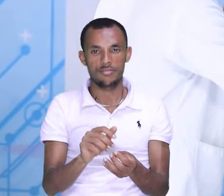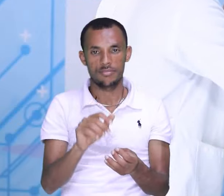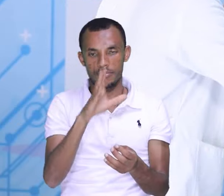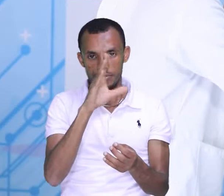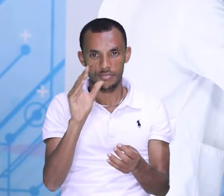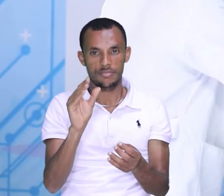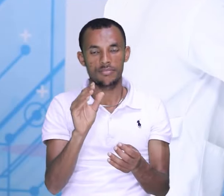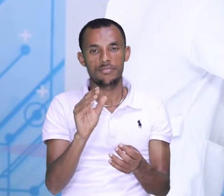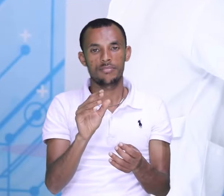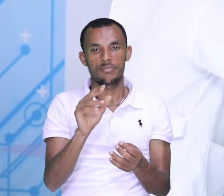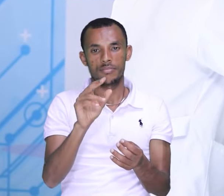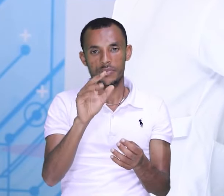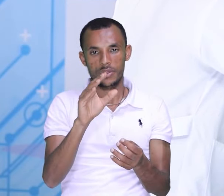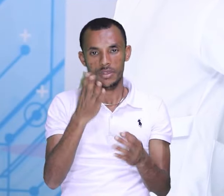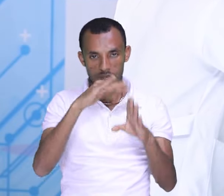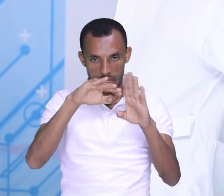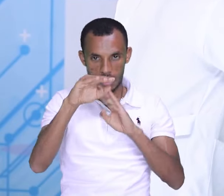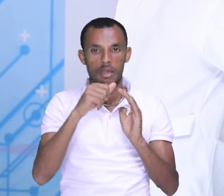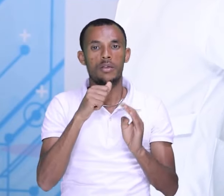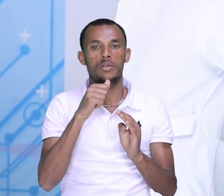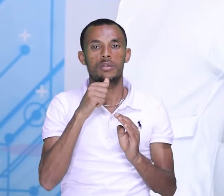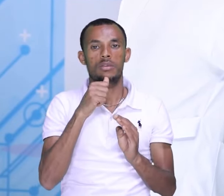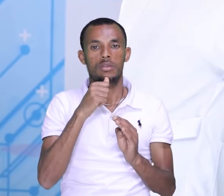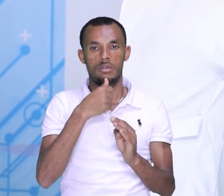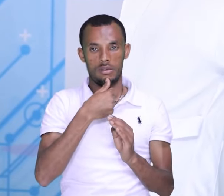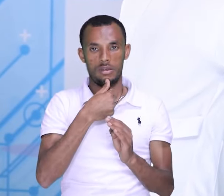in acidic